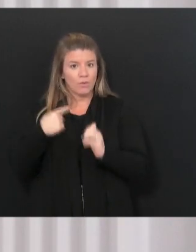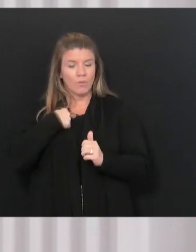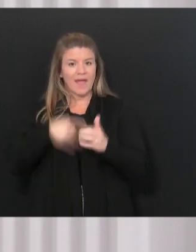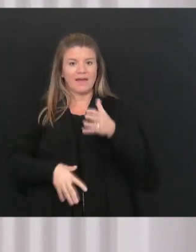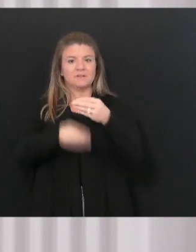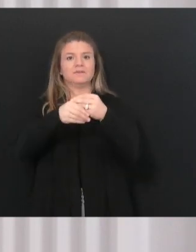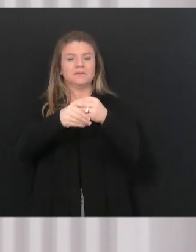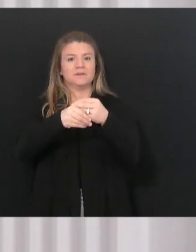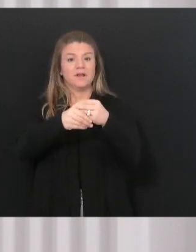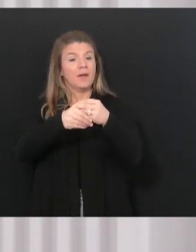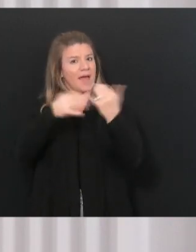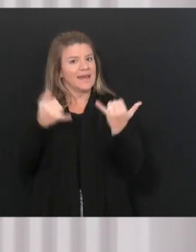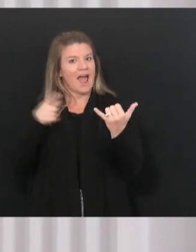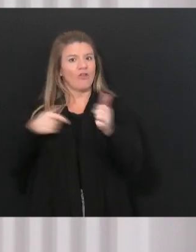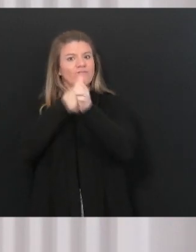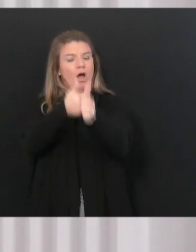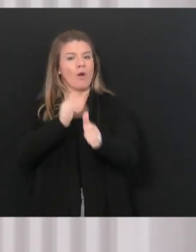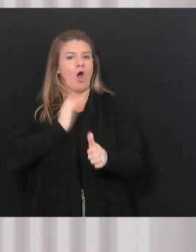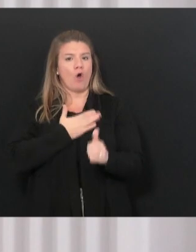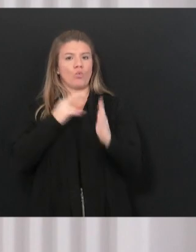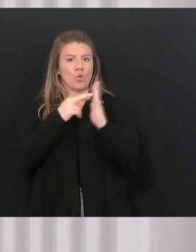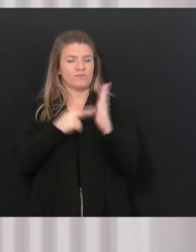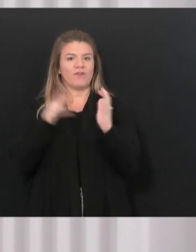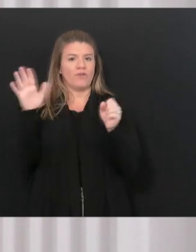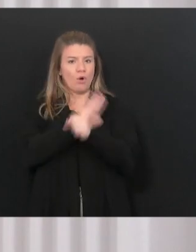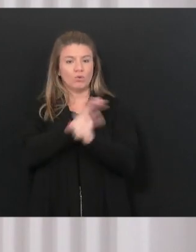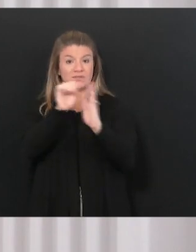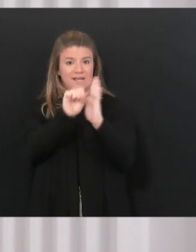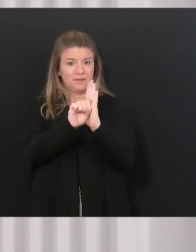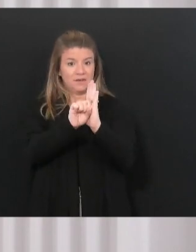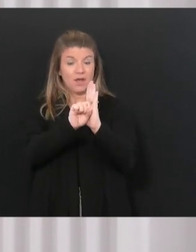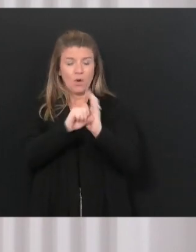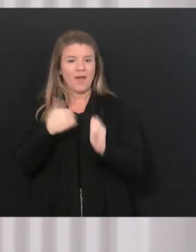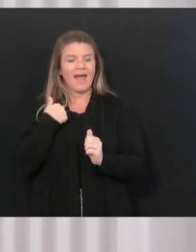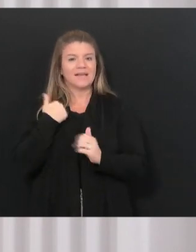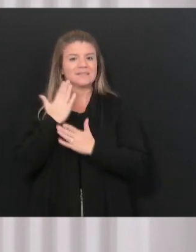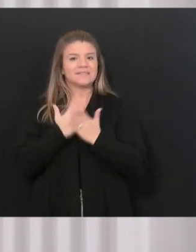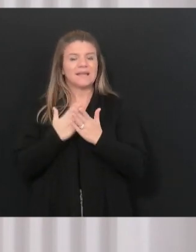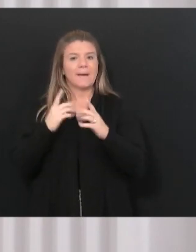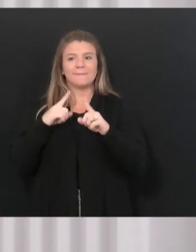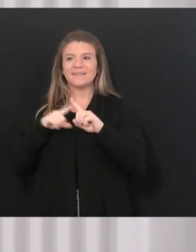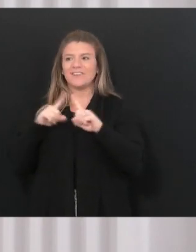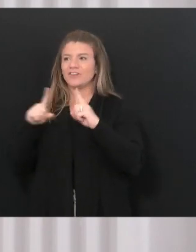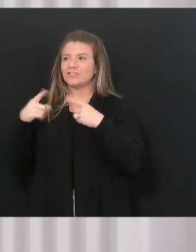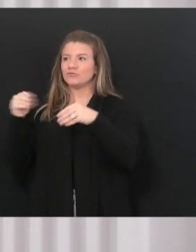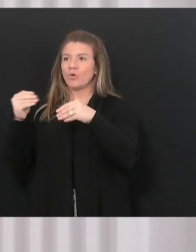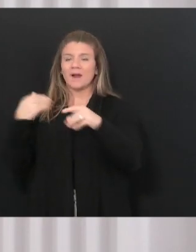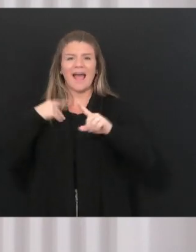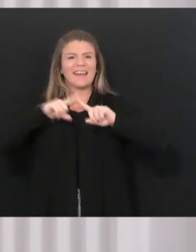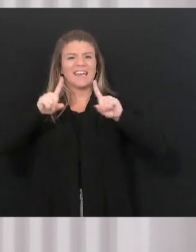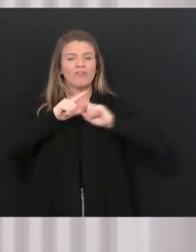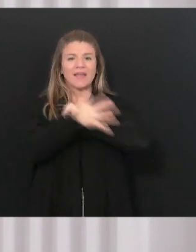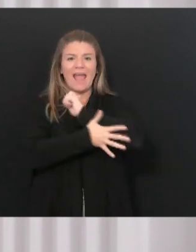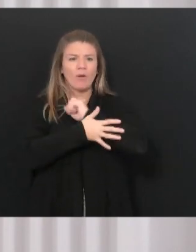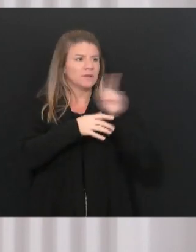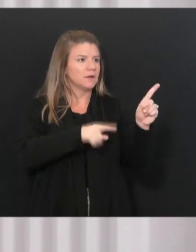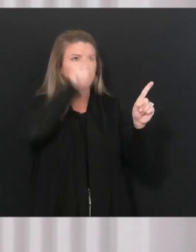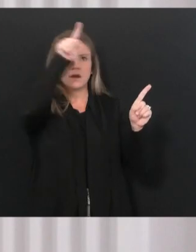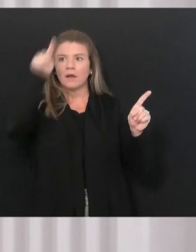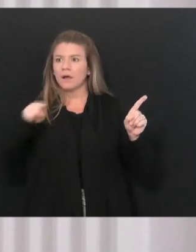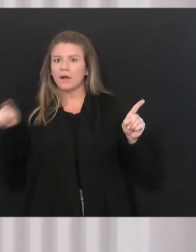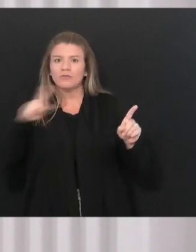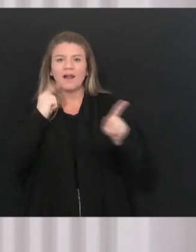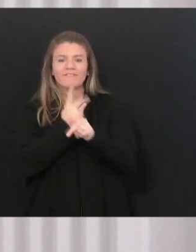place, and now they're following the uniform guideline. Again, and you had retailers that were having to do business in multiple counties having to try to learn and follow